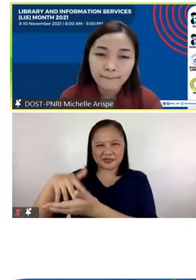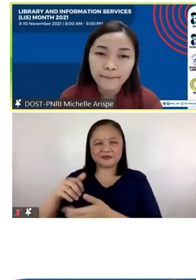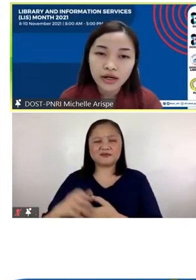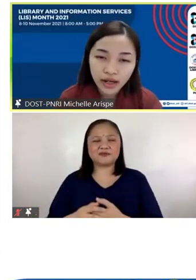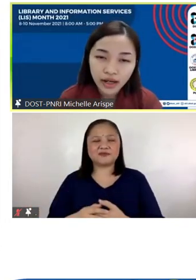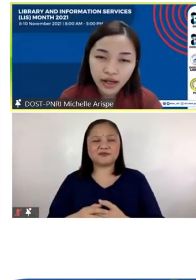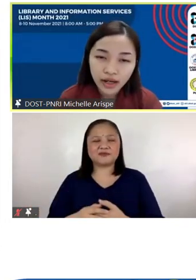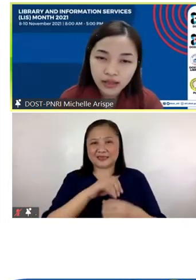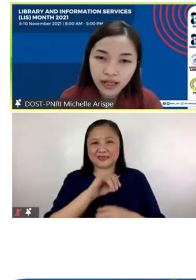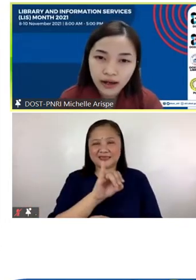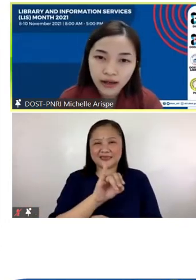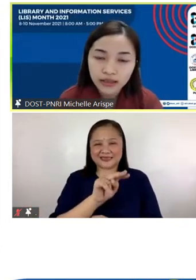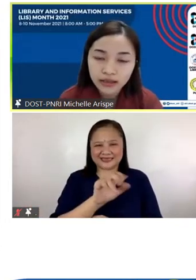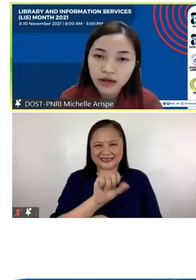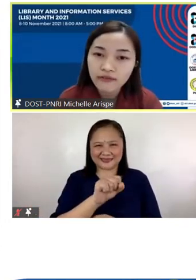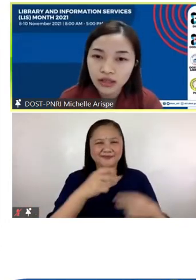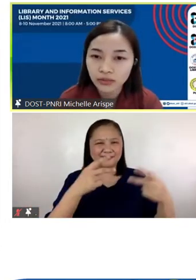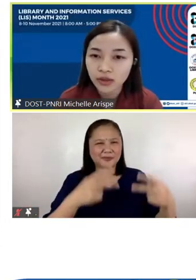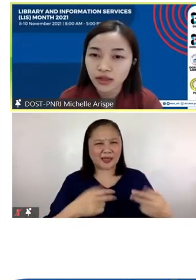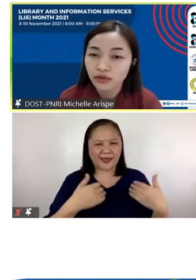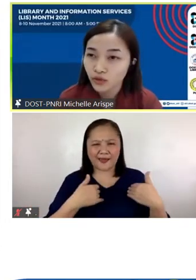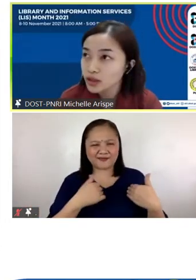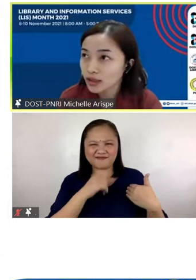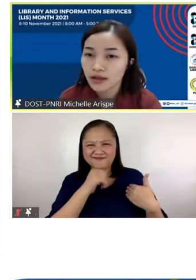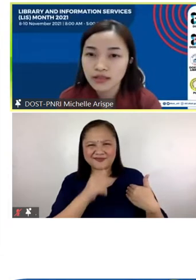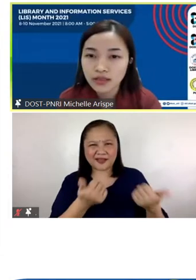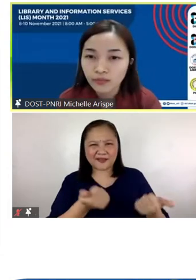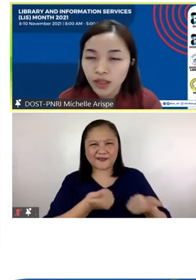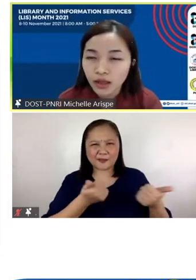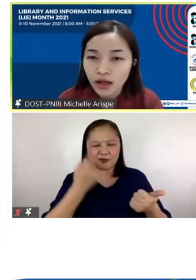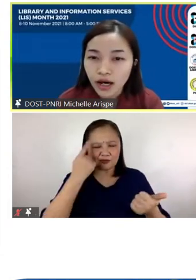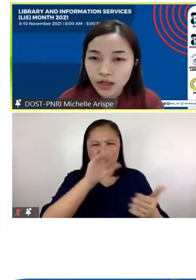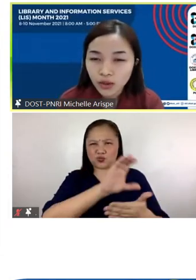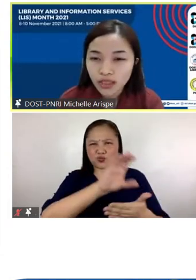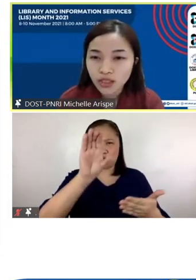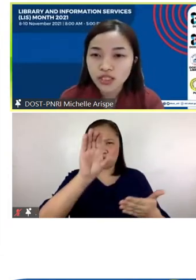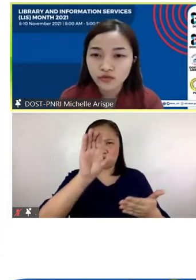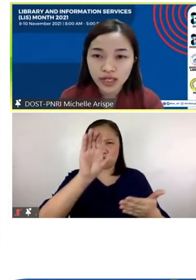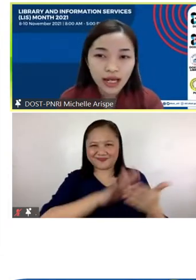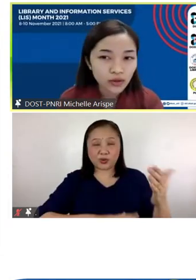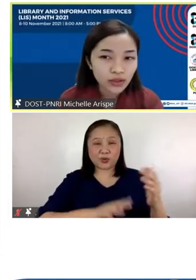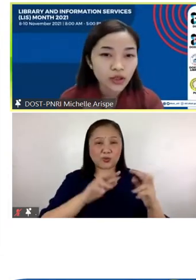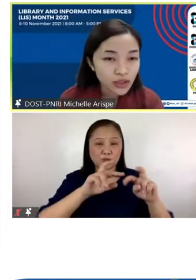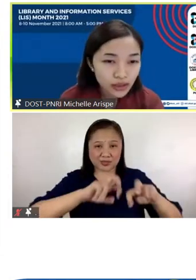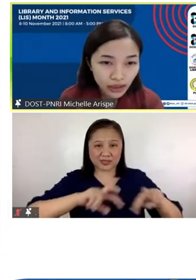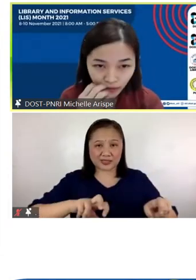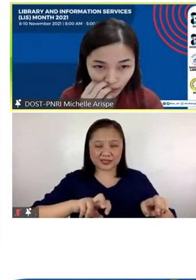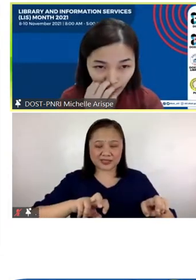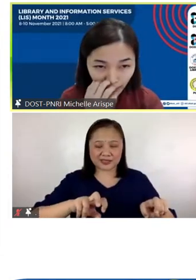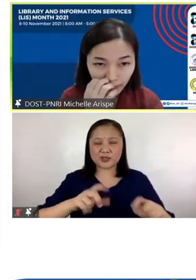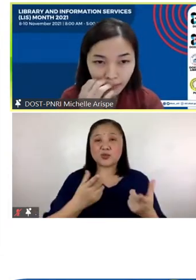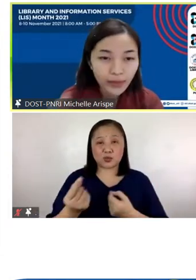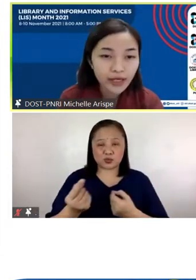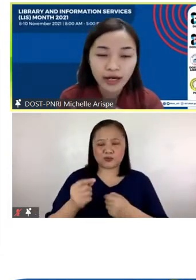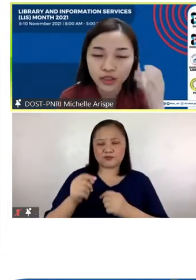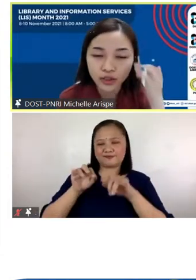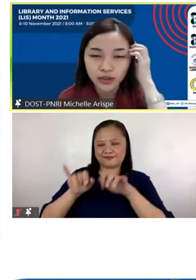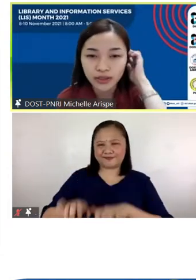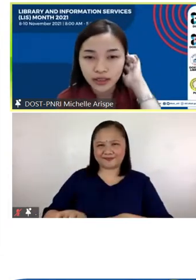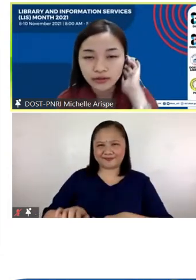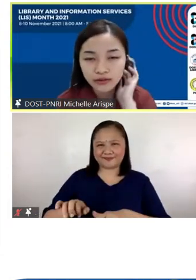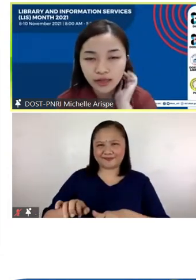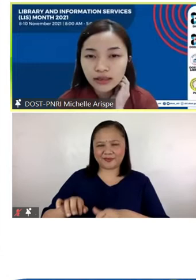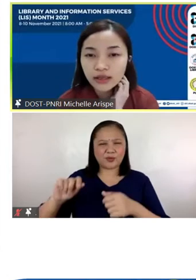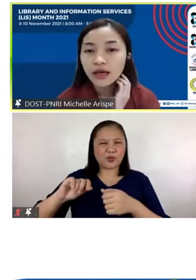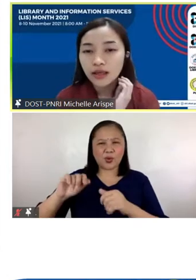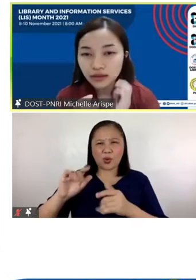INIS, may record na hindi available in full text. You can just fill out our online form. Mamaya, I'll show